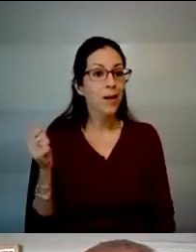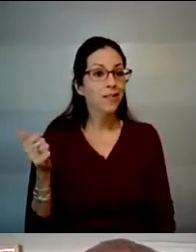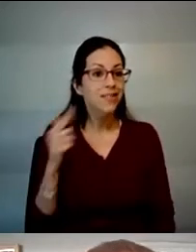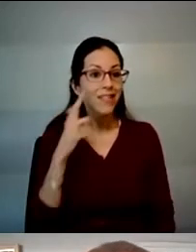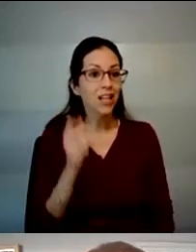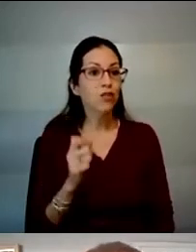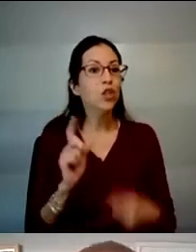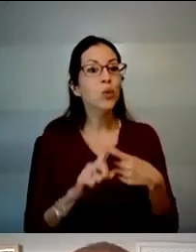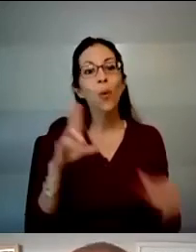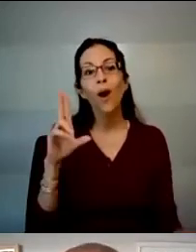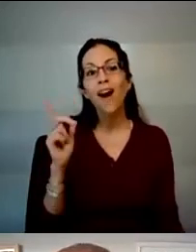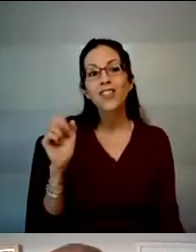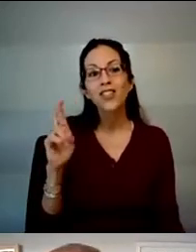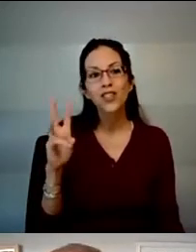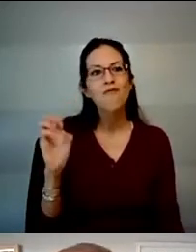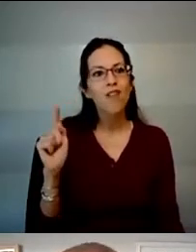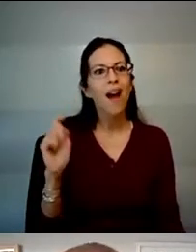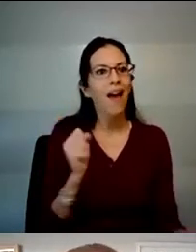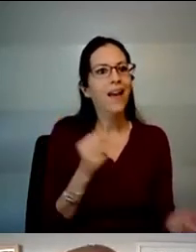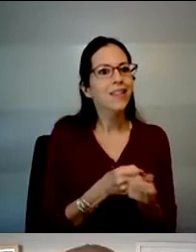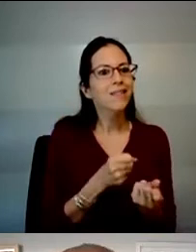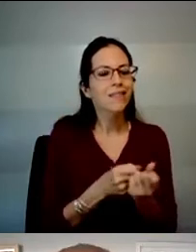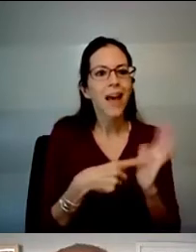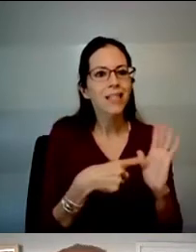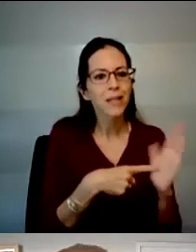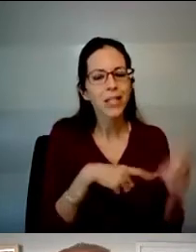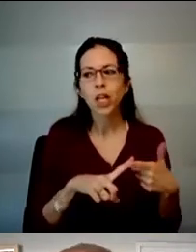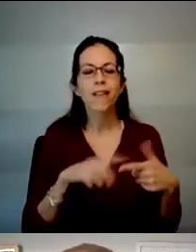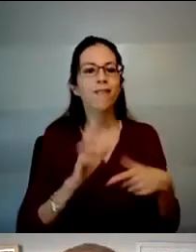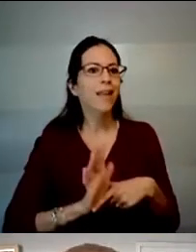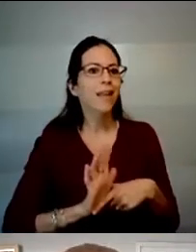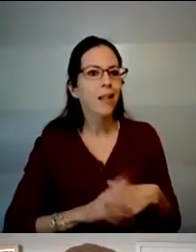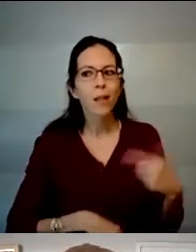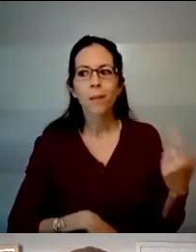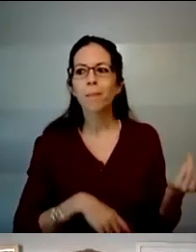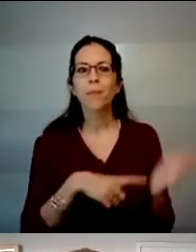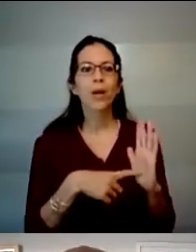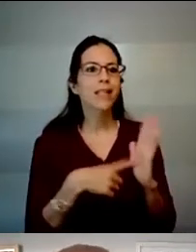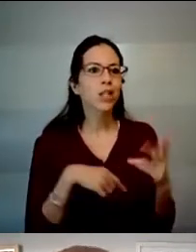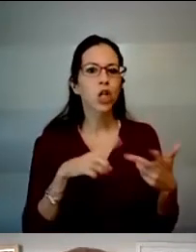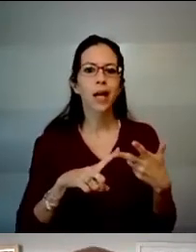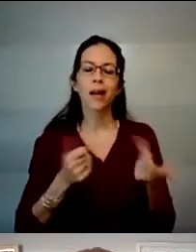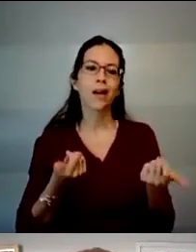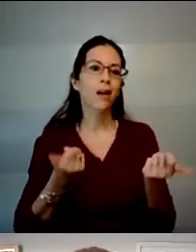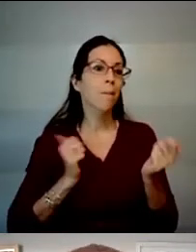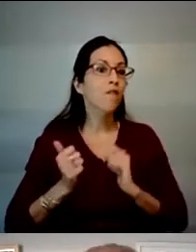an exhibition presentation, a film presentation, performing arts.